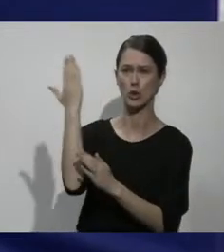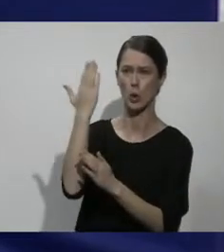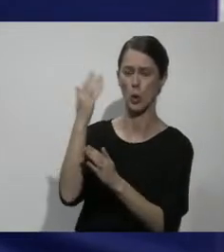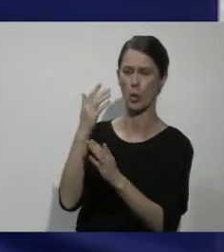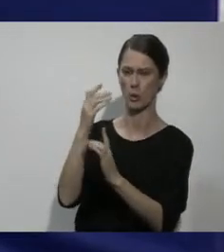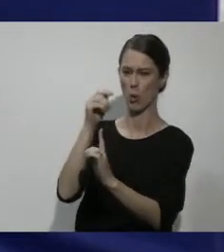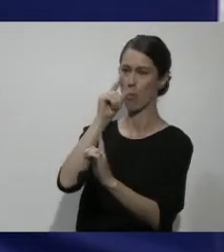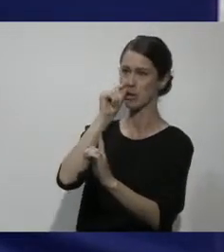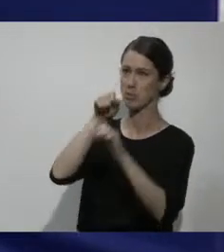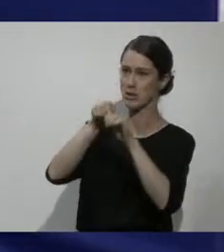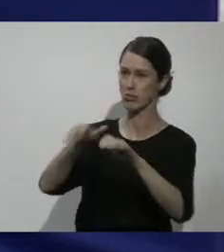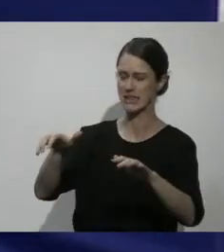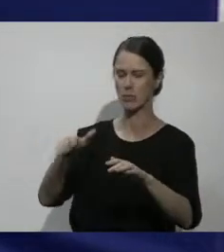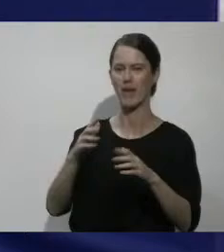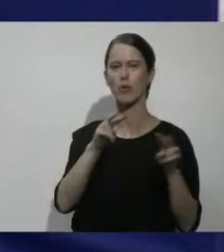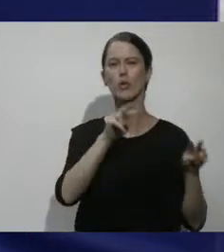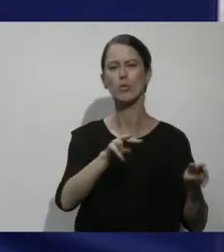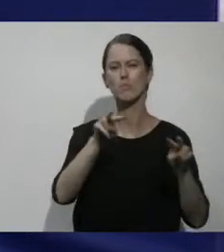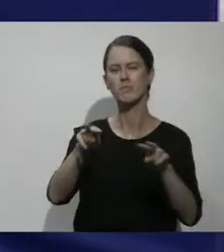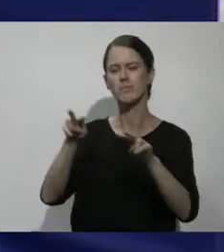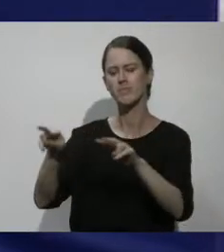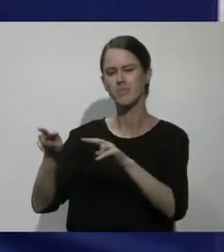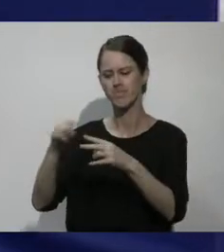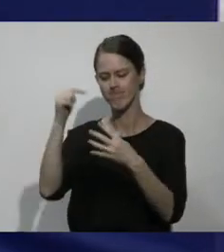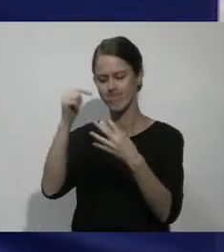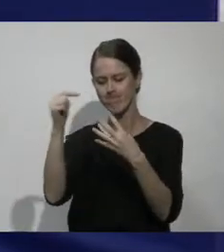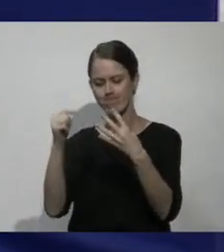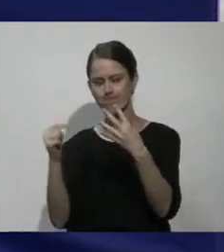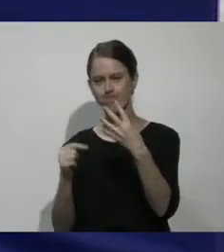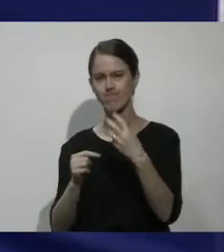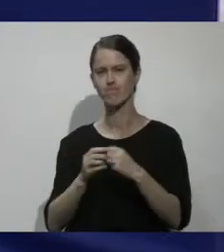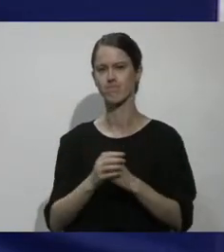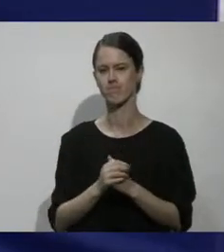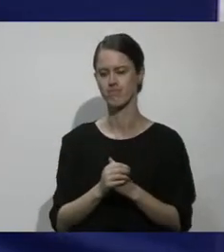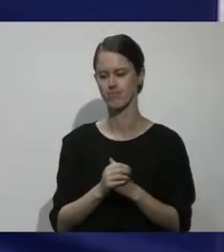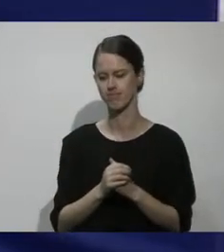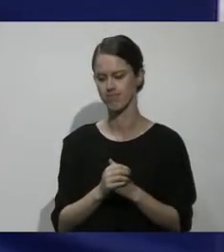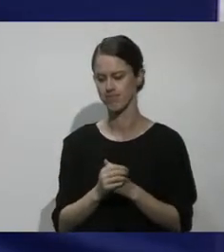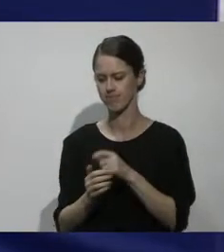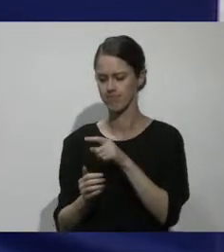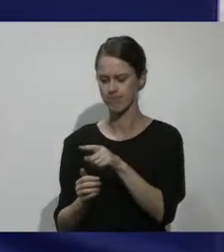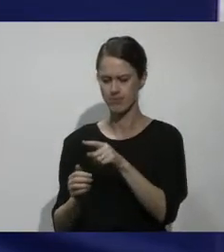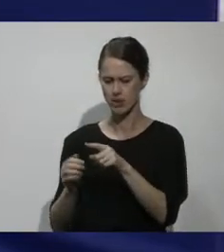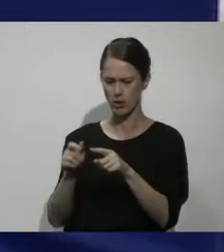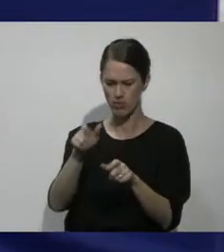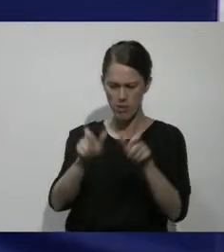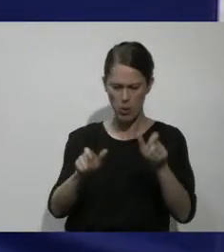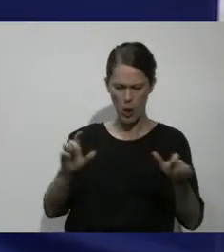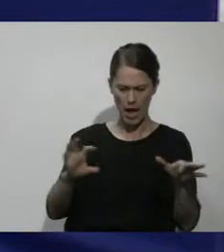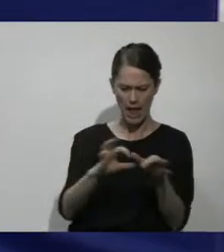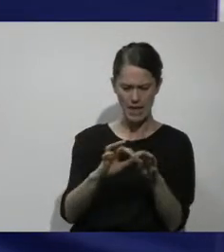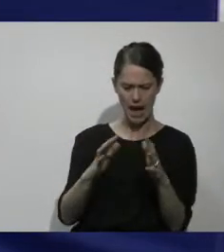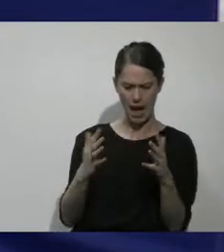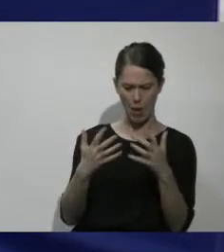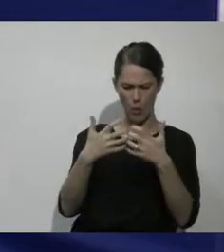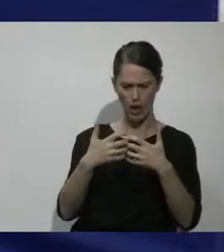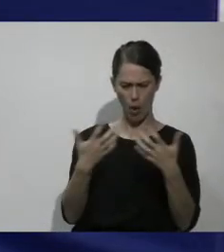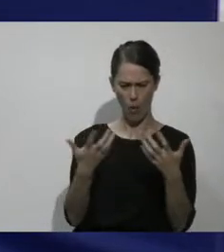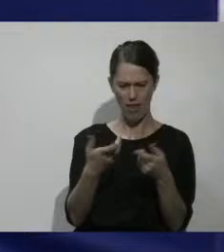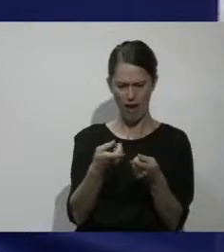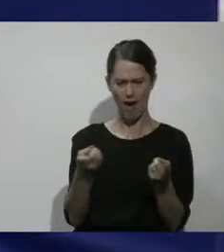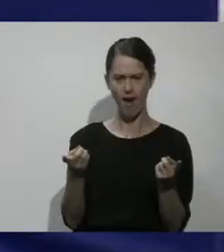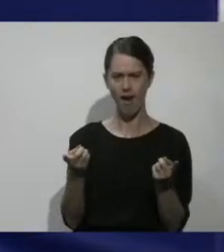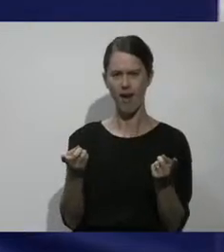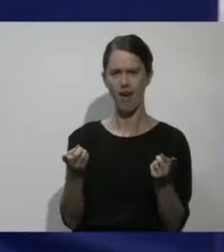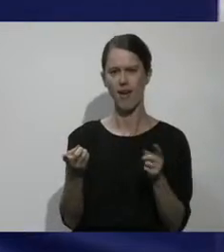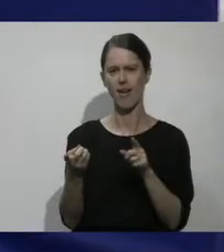pattern, geographical and those sorts of settings, the number of cases, the links between them, and also we'll also